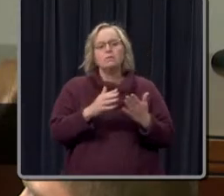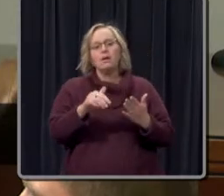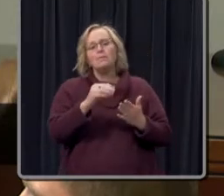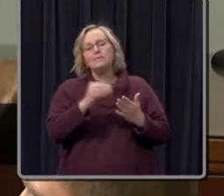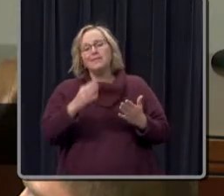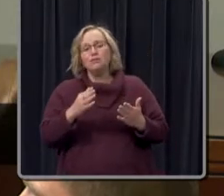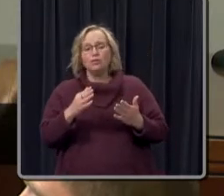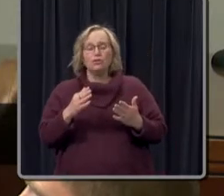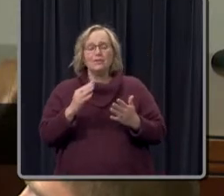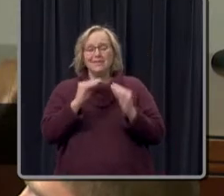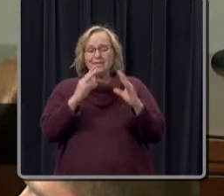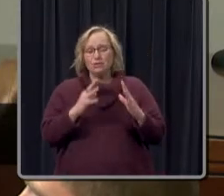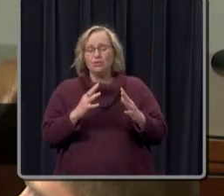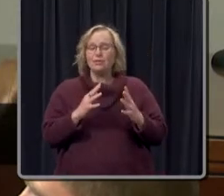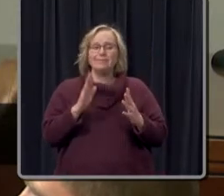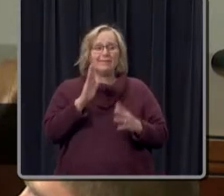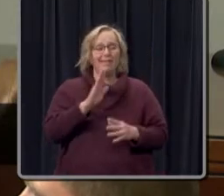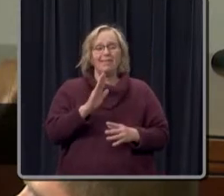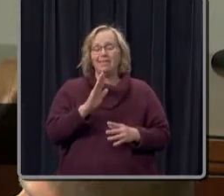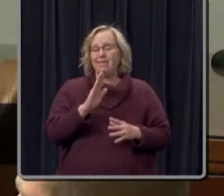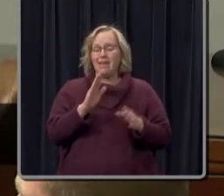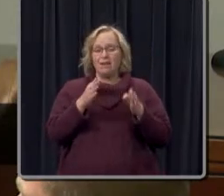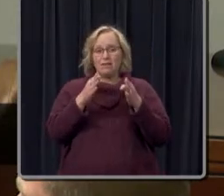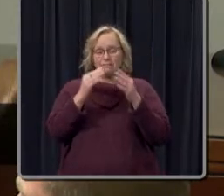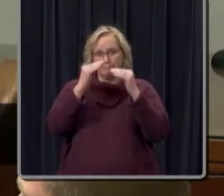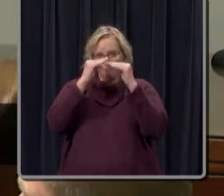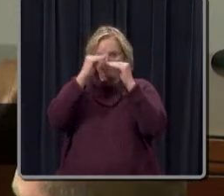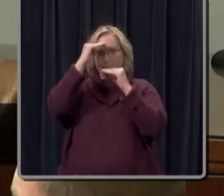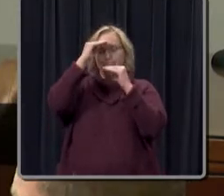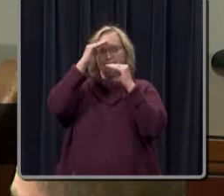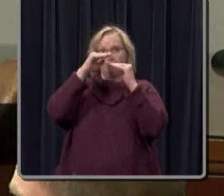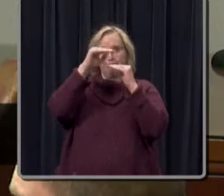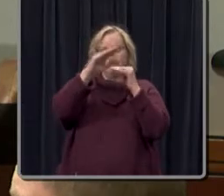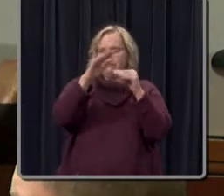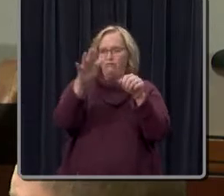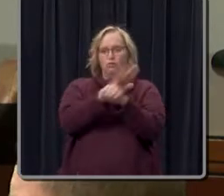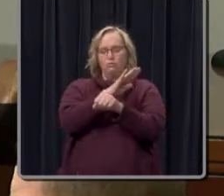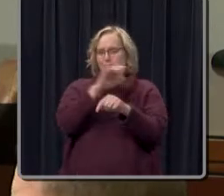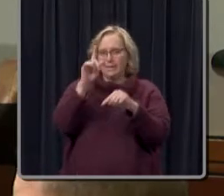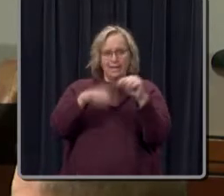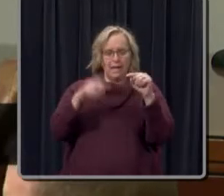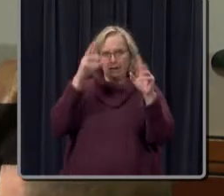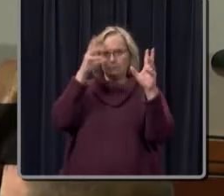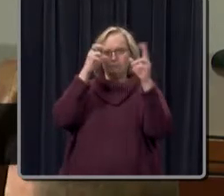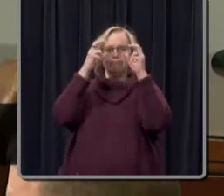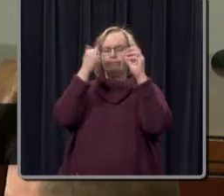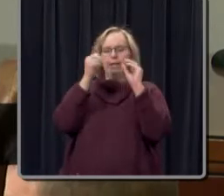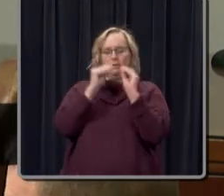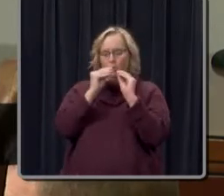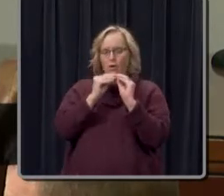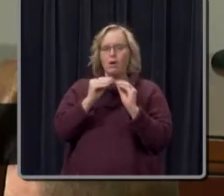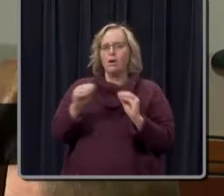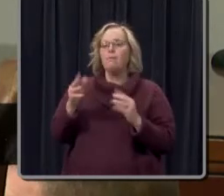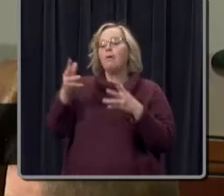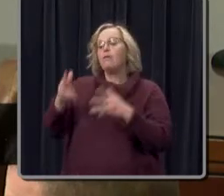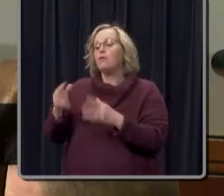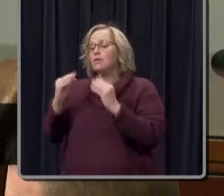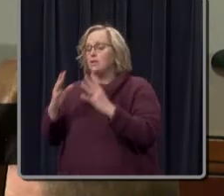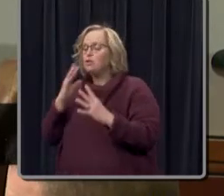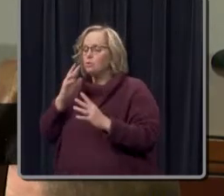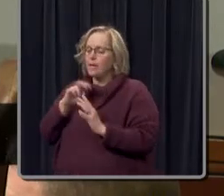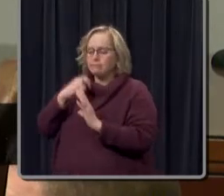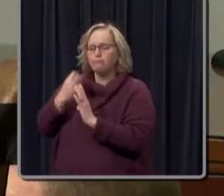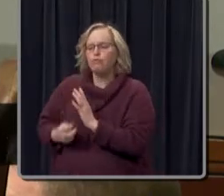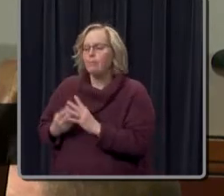And so the best training we can do is, as teachers are ready for that, we can jump in and we can grab them and we can get that training going. The